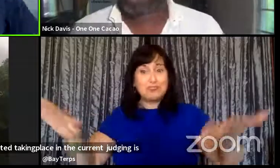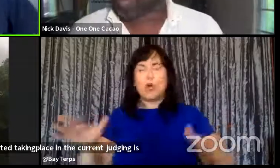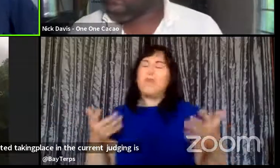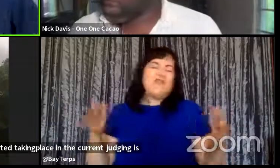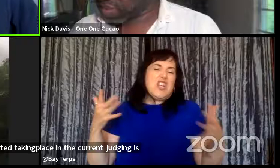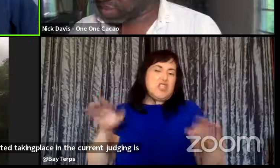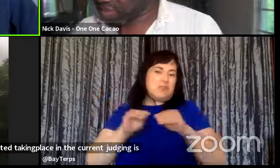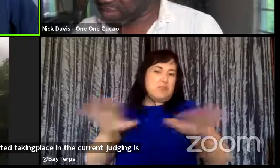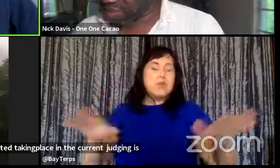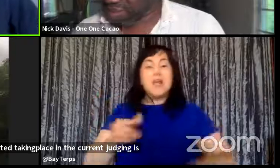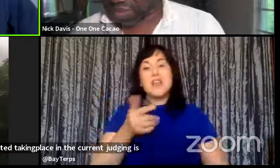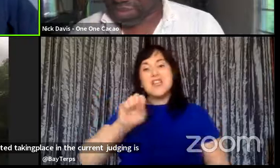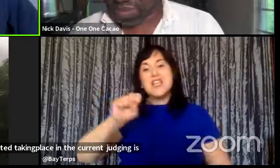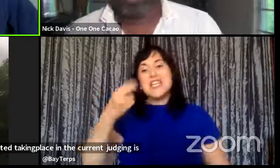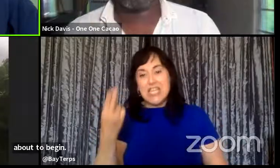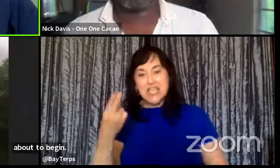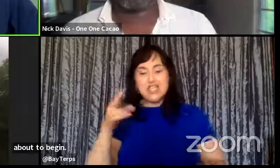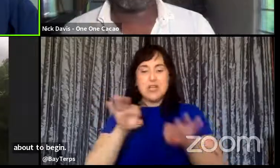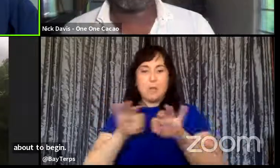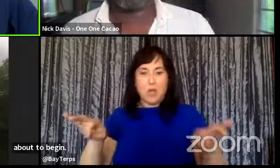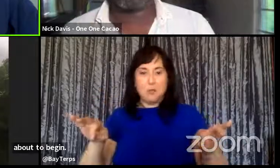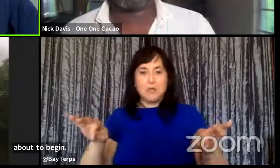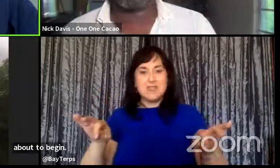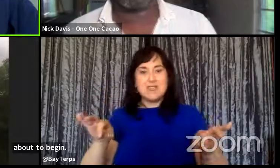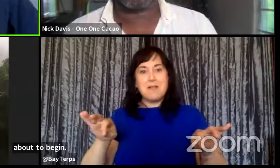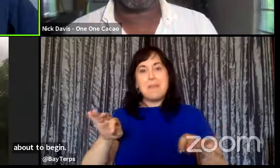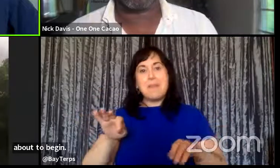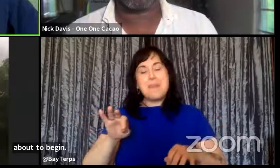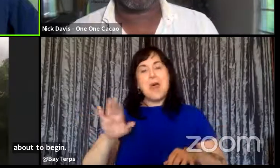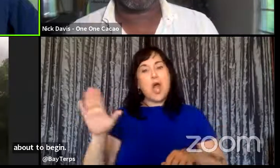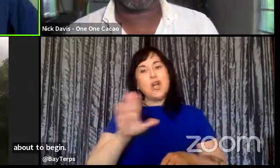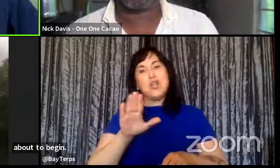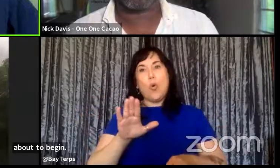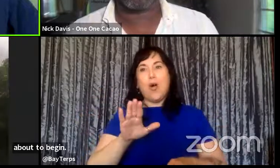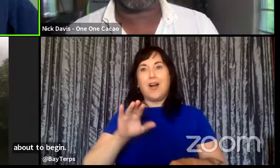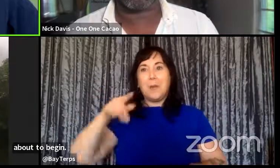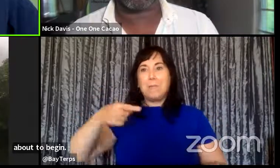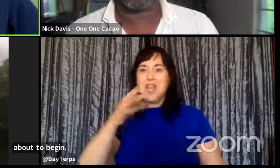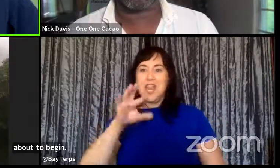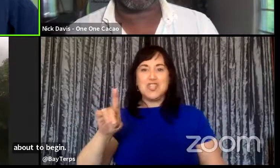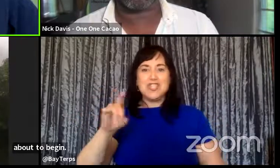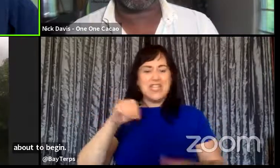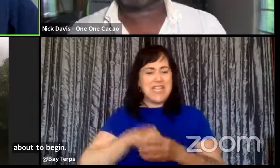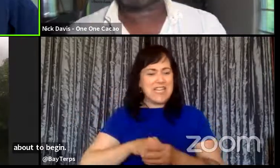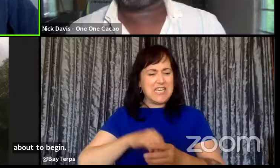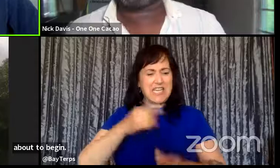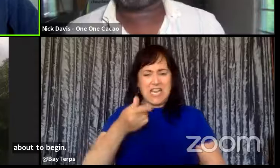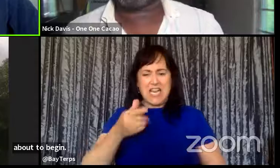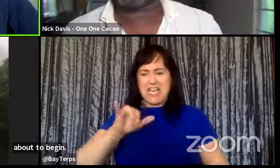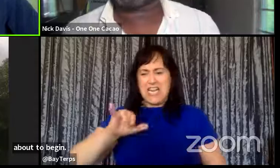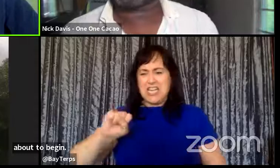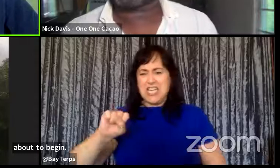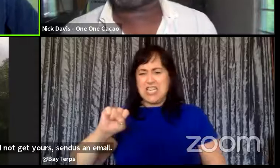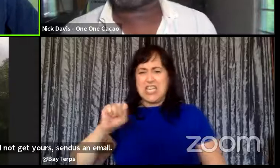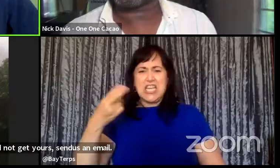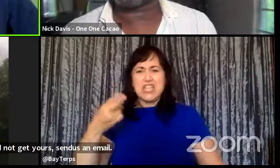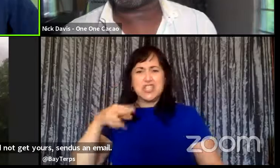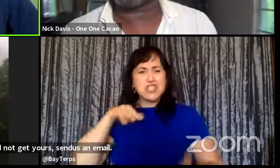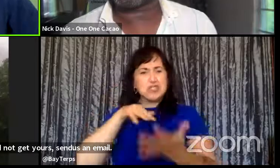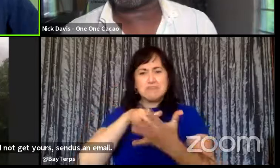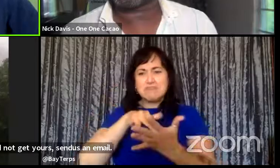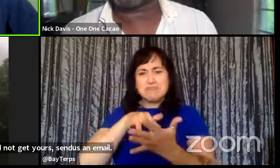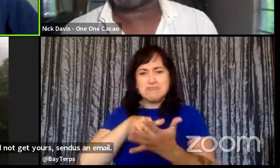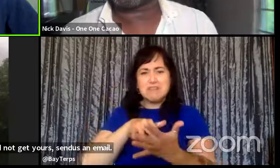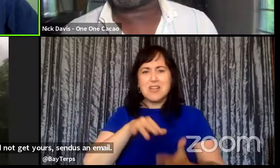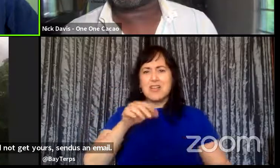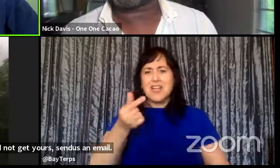GISH diplomas are your doctorate in Gishology, Gishontology, Gishiology. It's one of those. It's one of those. I'm